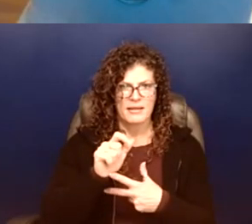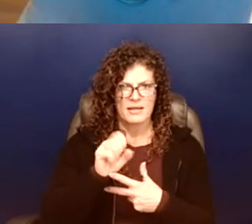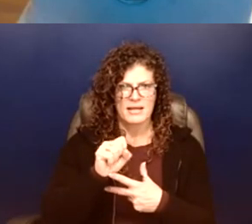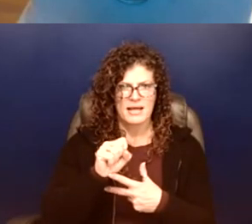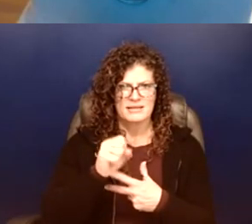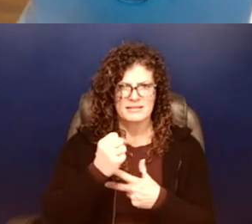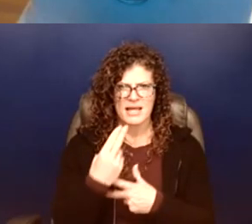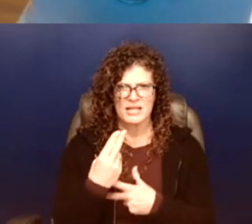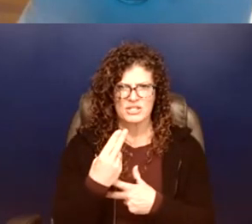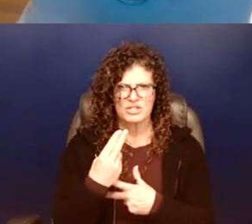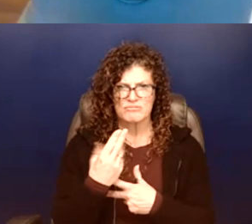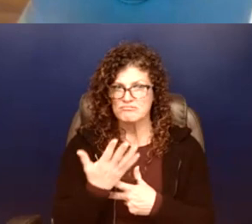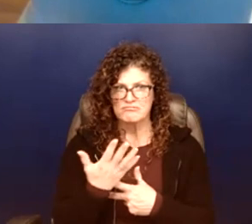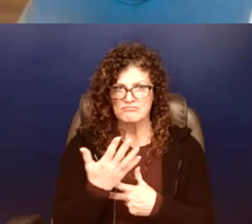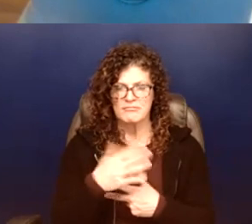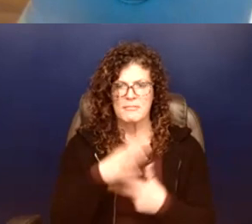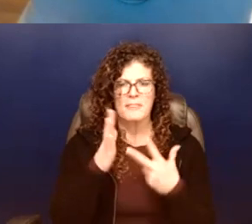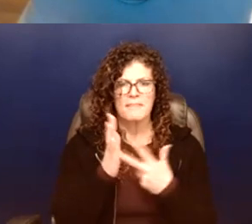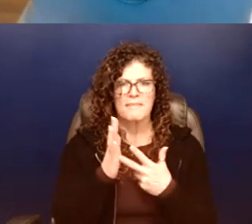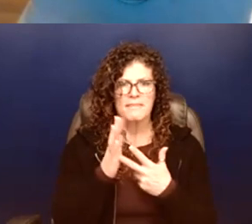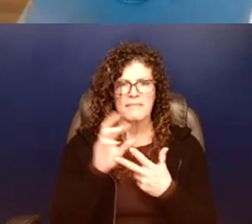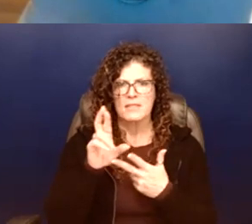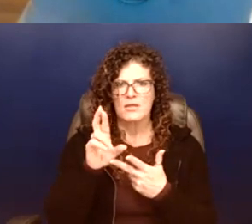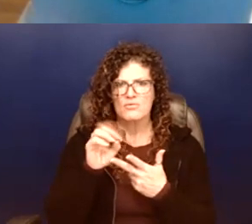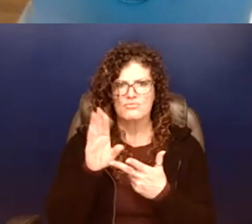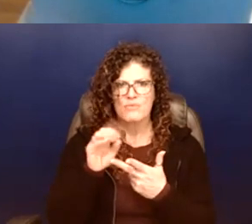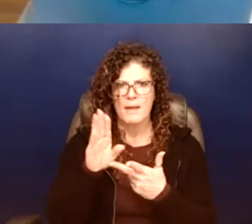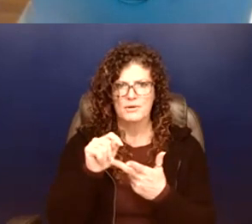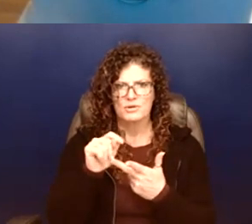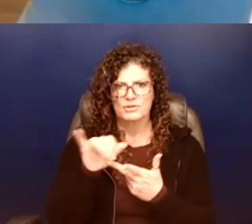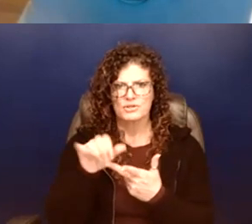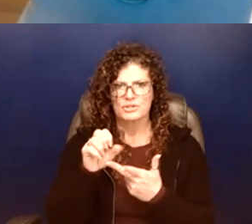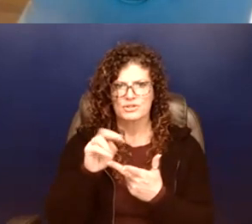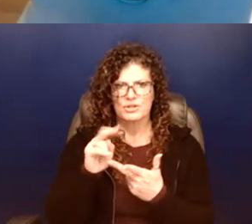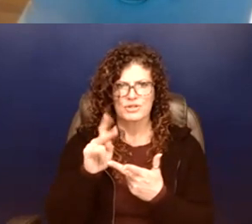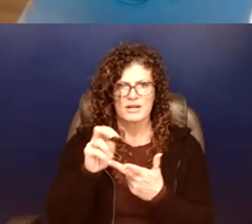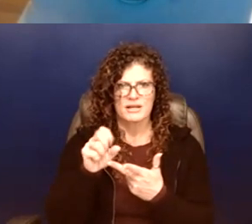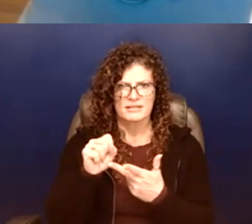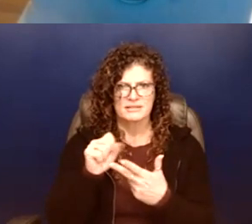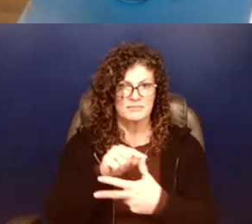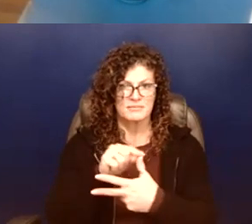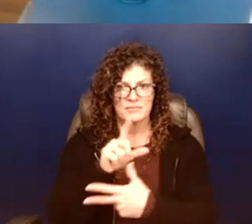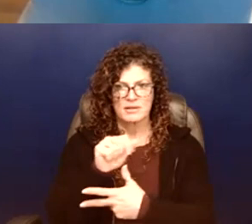SH, are the initials, and Robert Jenkins. Latoya, whenever you're ready.